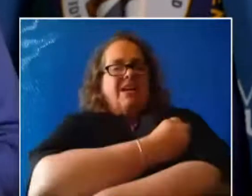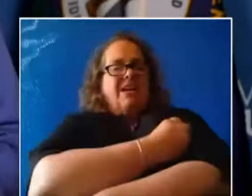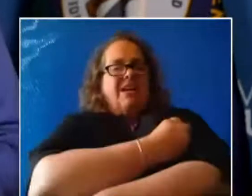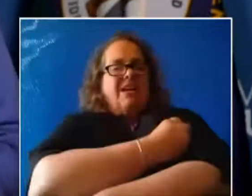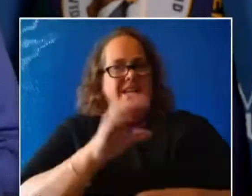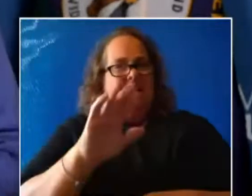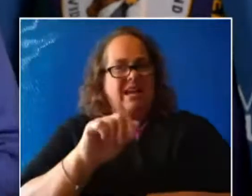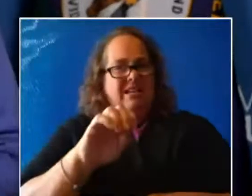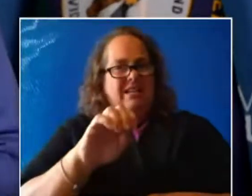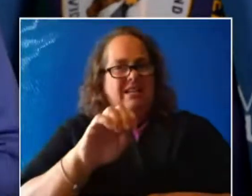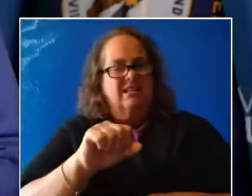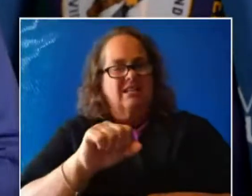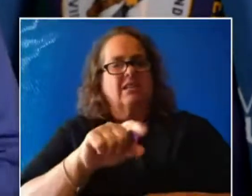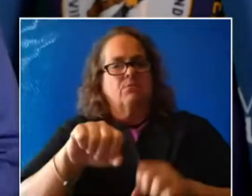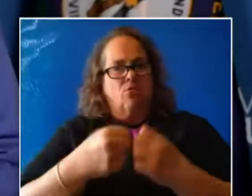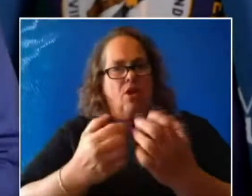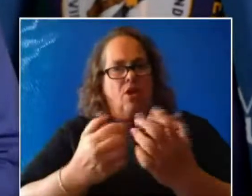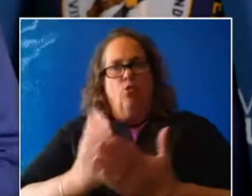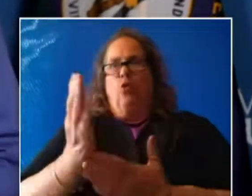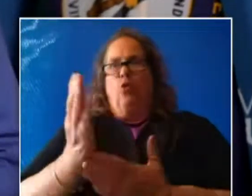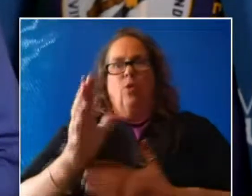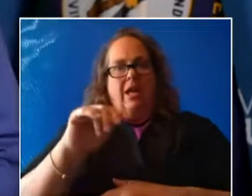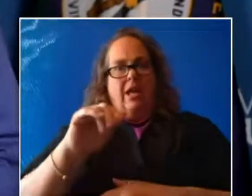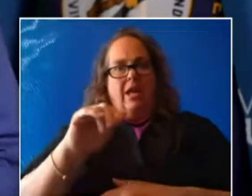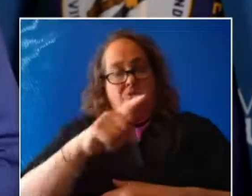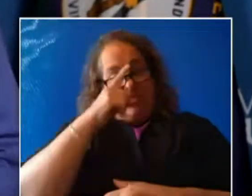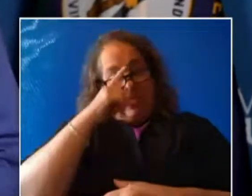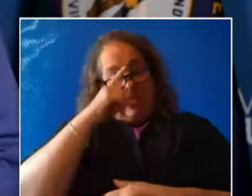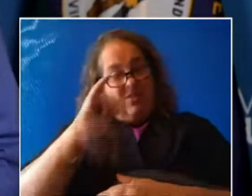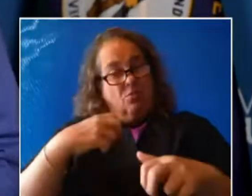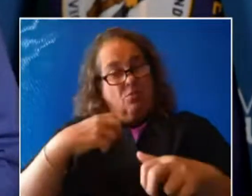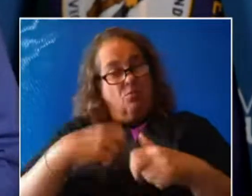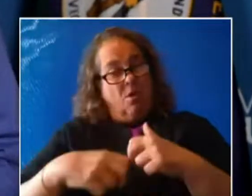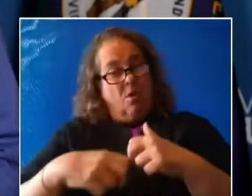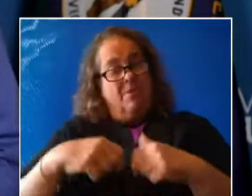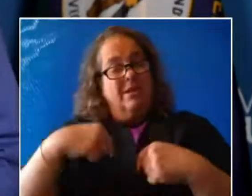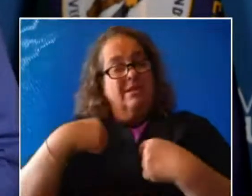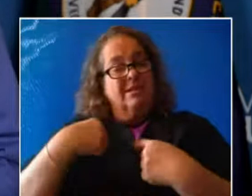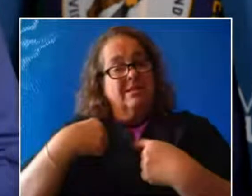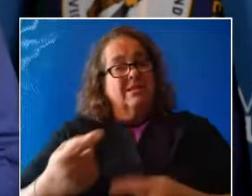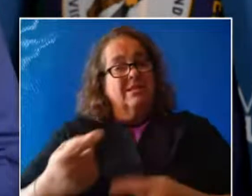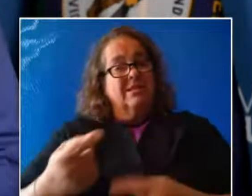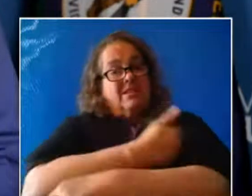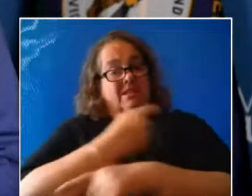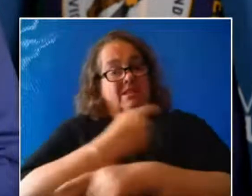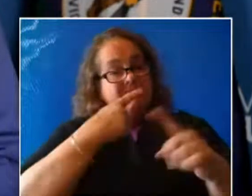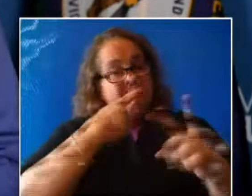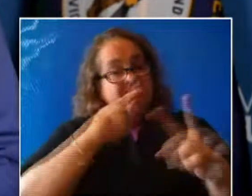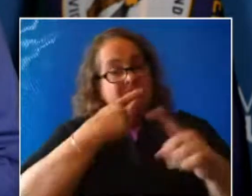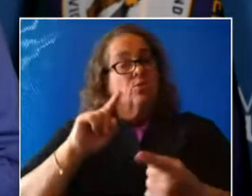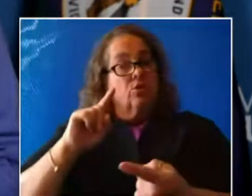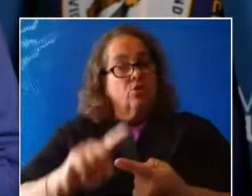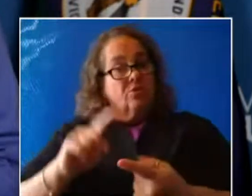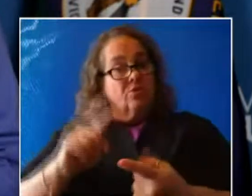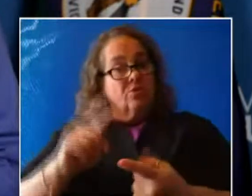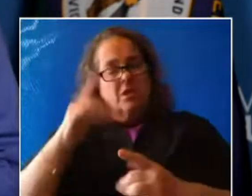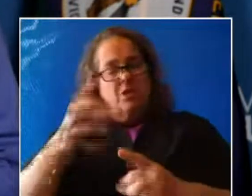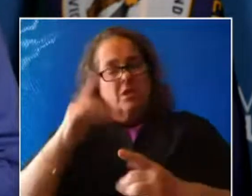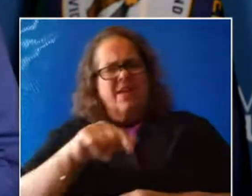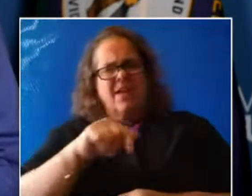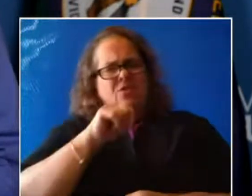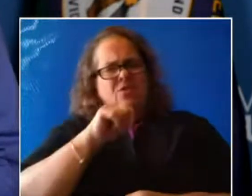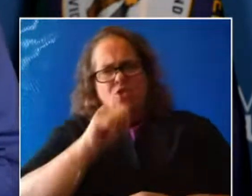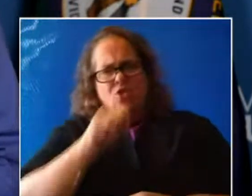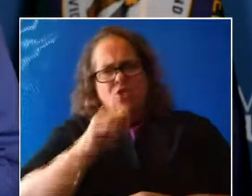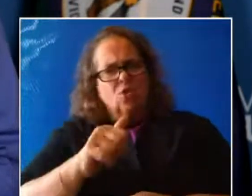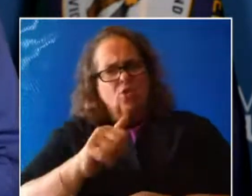considering that vaccines are effective and reduce the severity of disease, but they don't necessarily prevent you from getting the